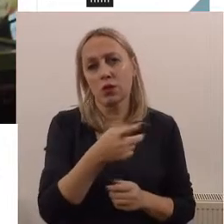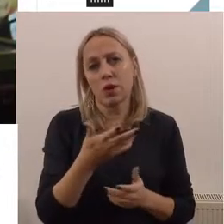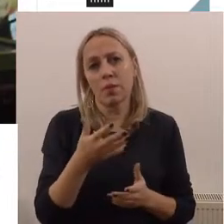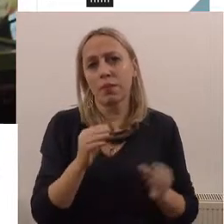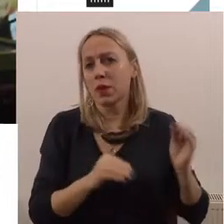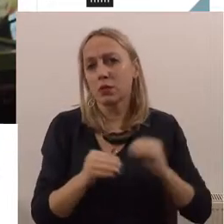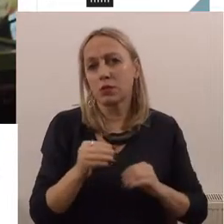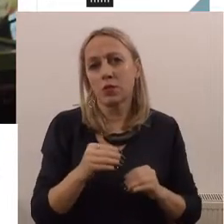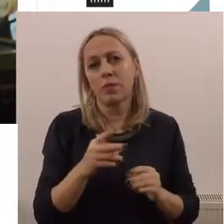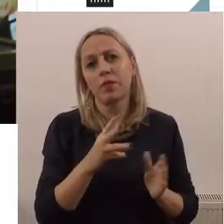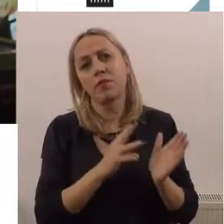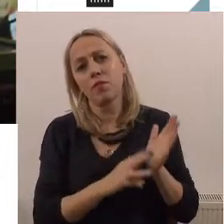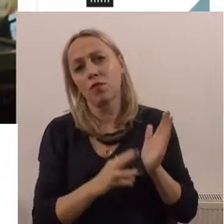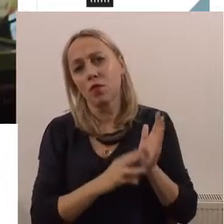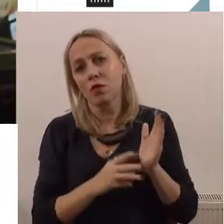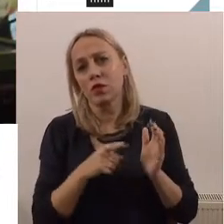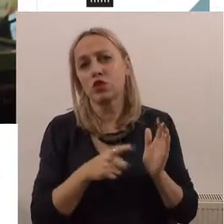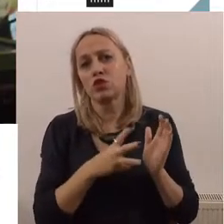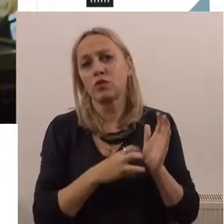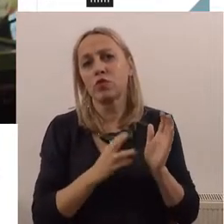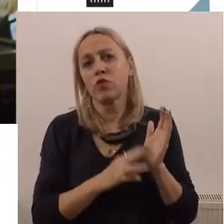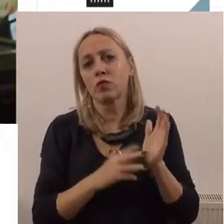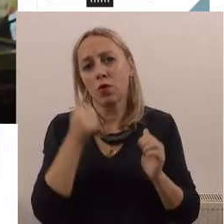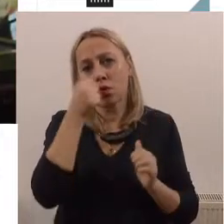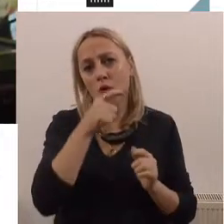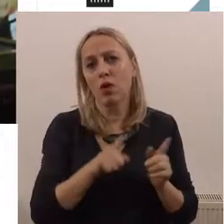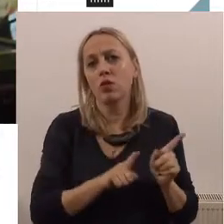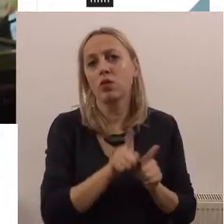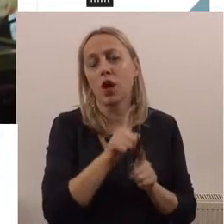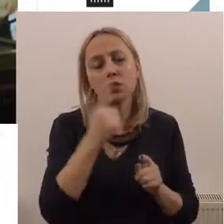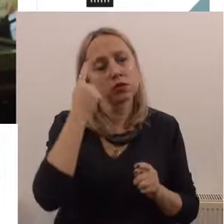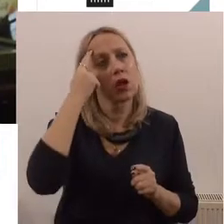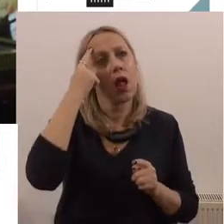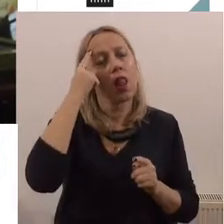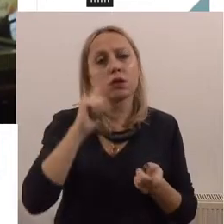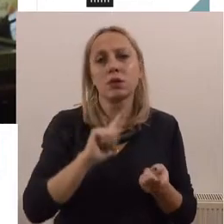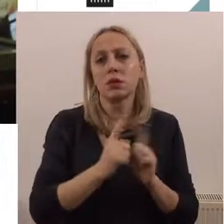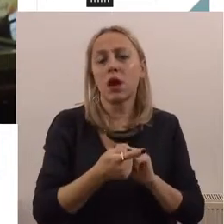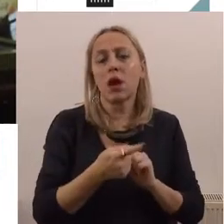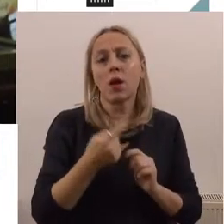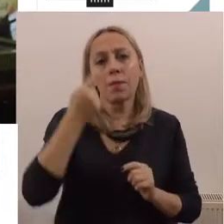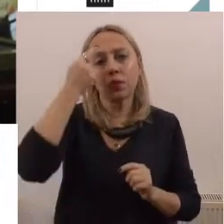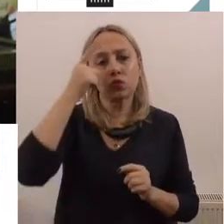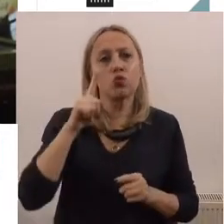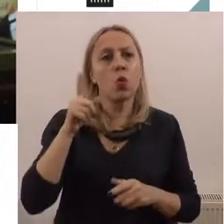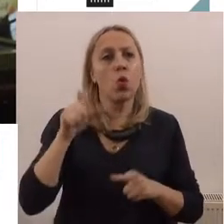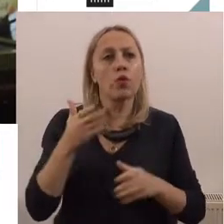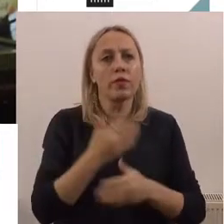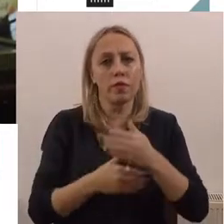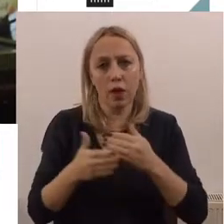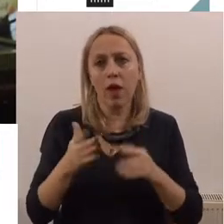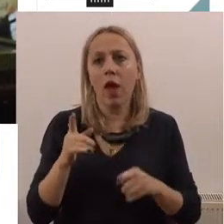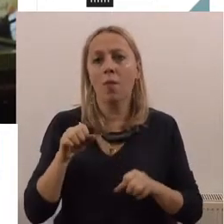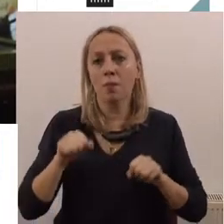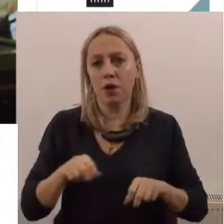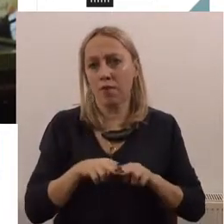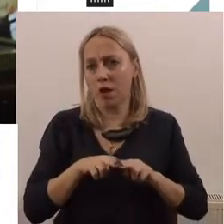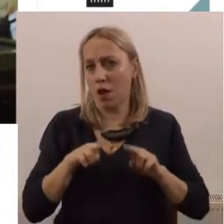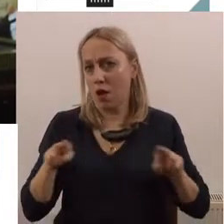this is not something that has been established properly. Only in the 1980s in Europe